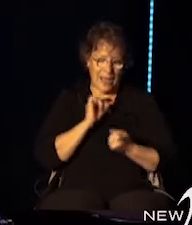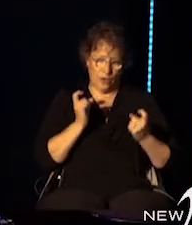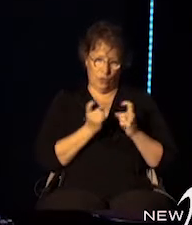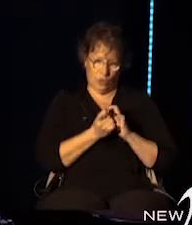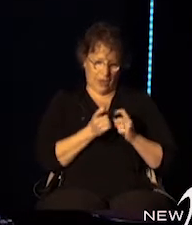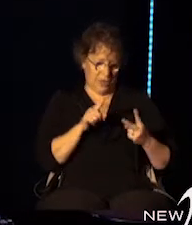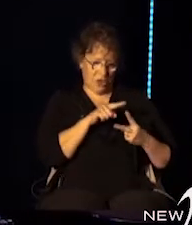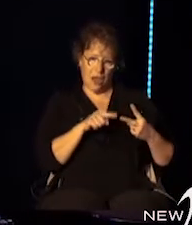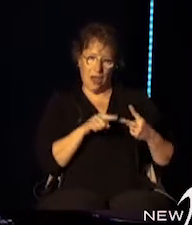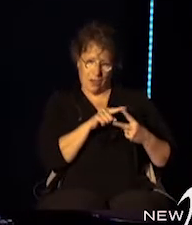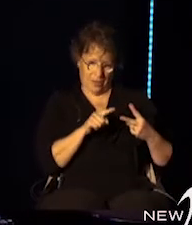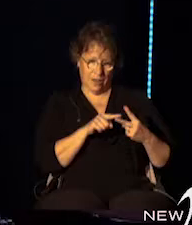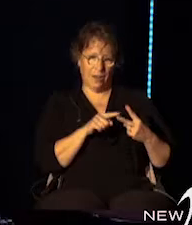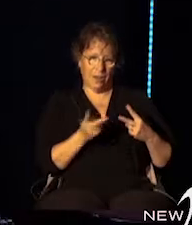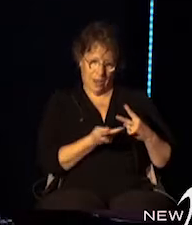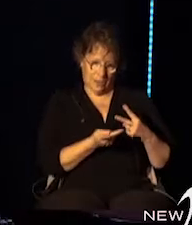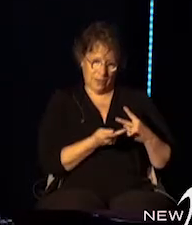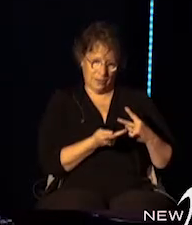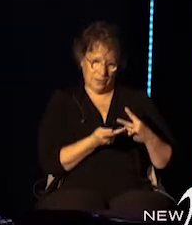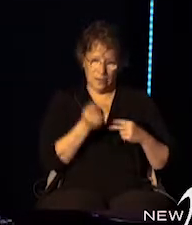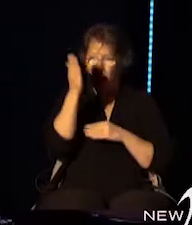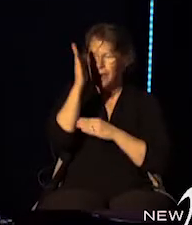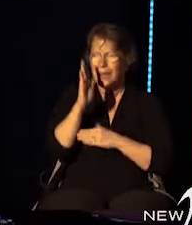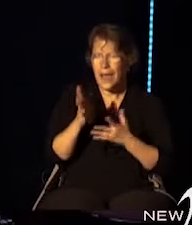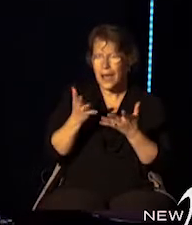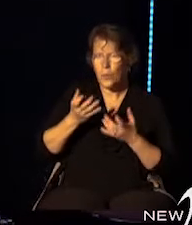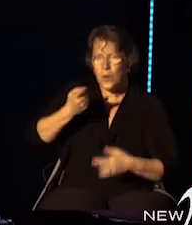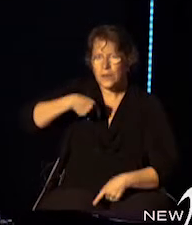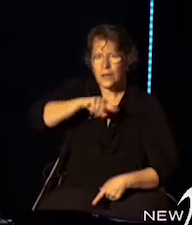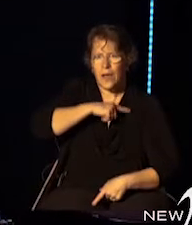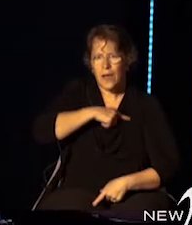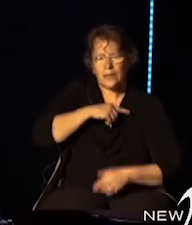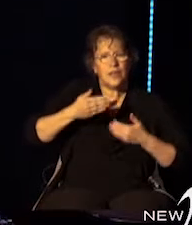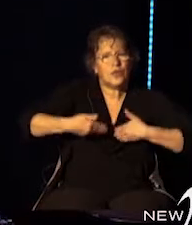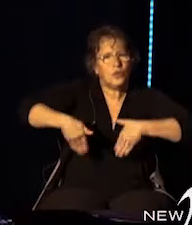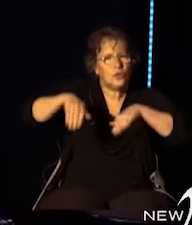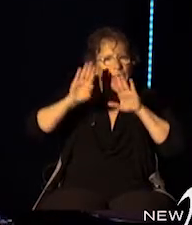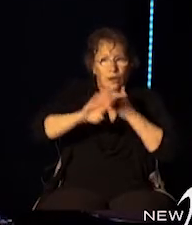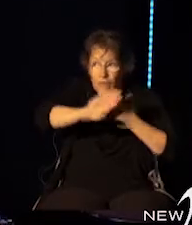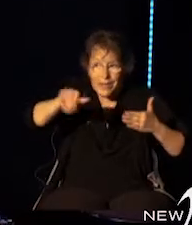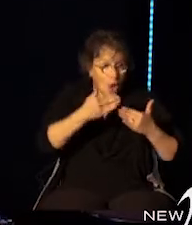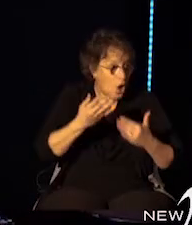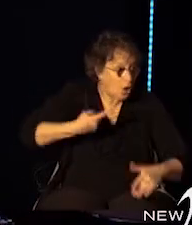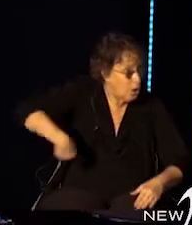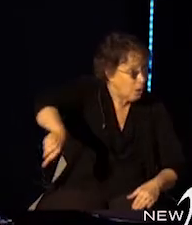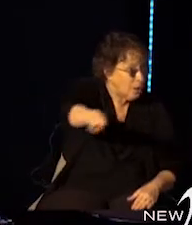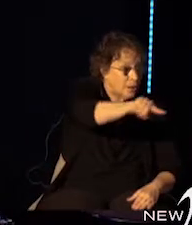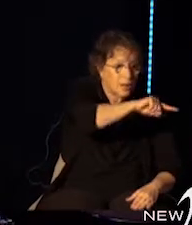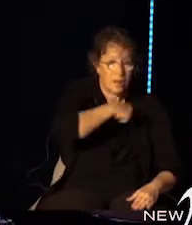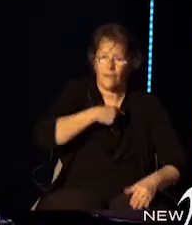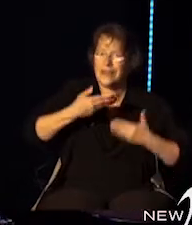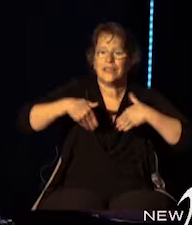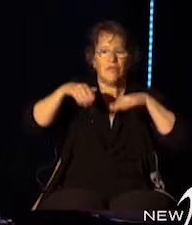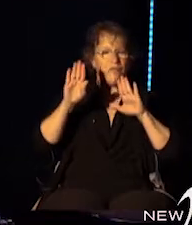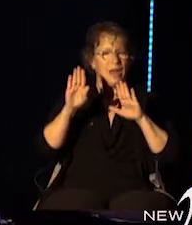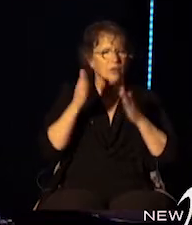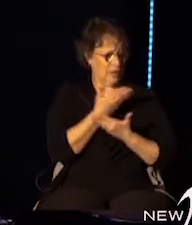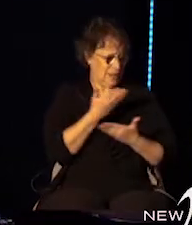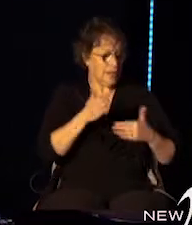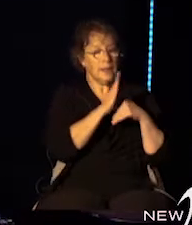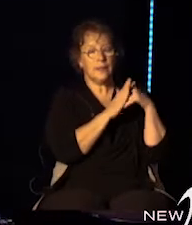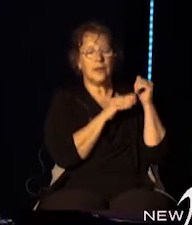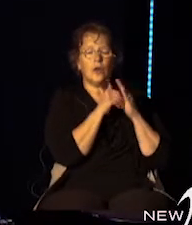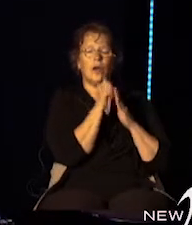calls all of us to sacrifice what's comfortable and what's safe